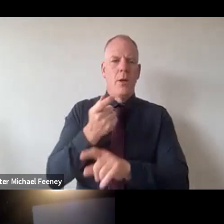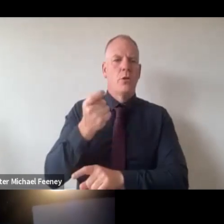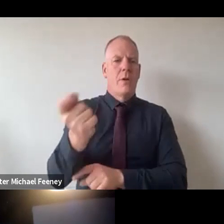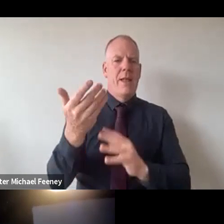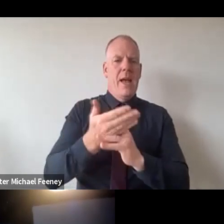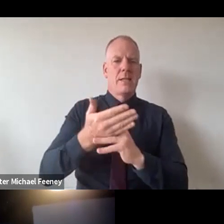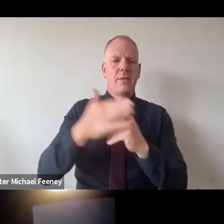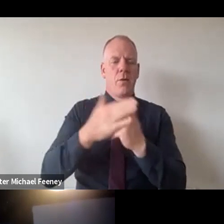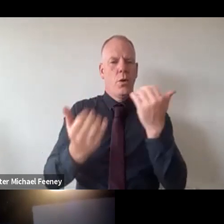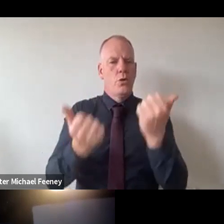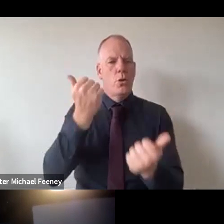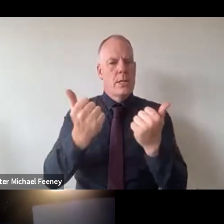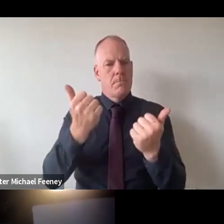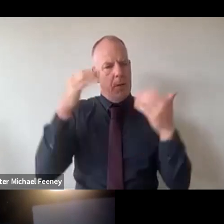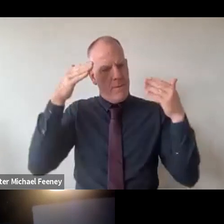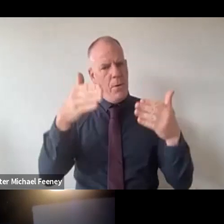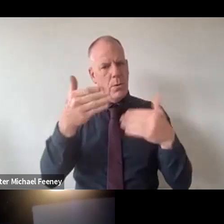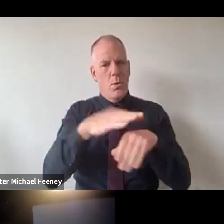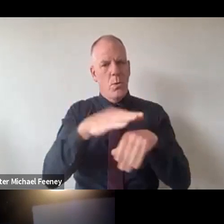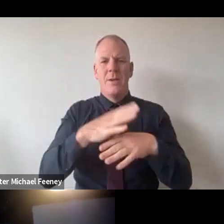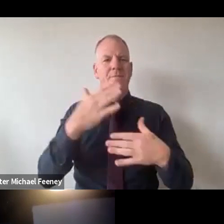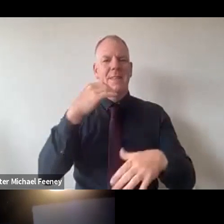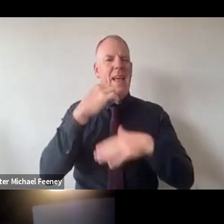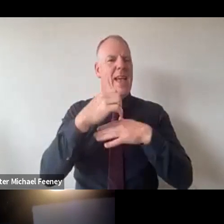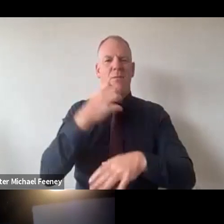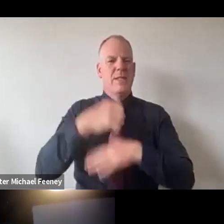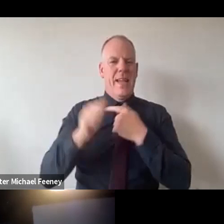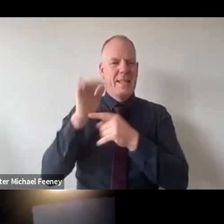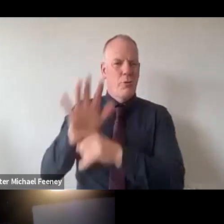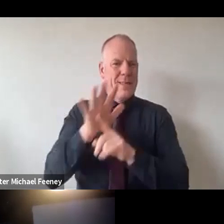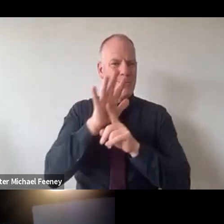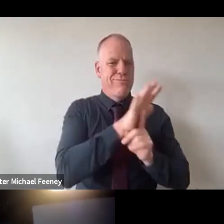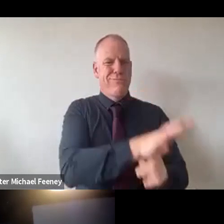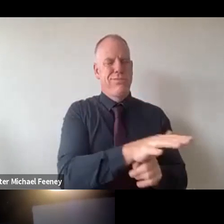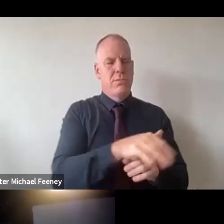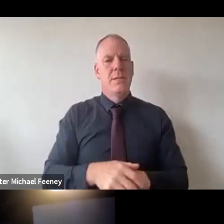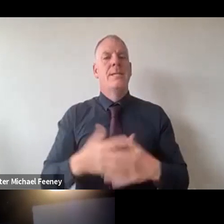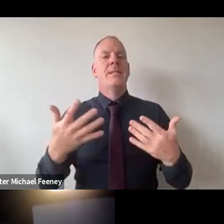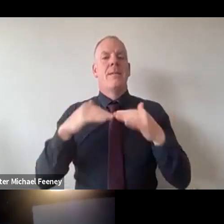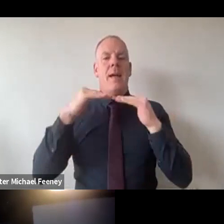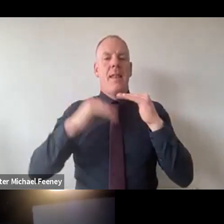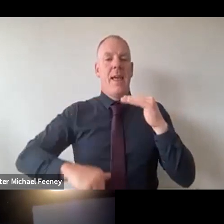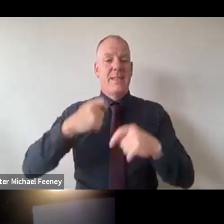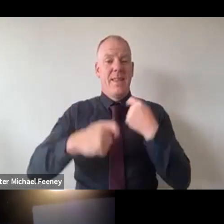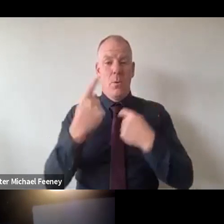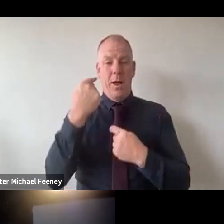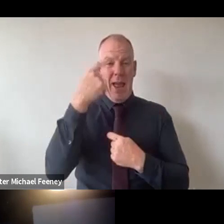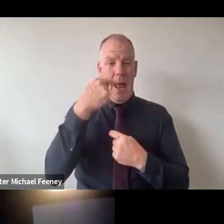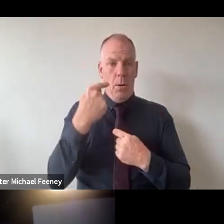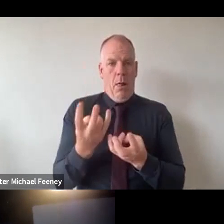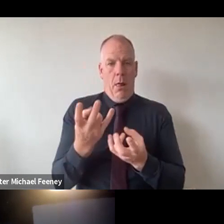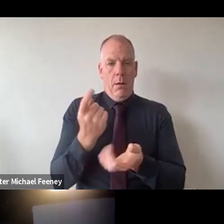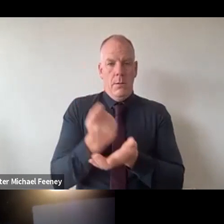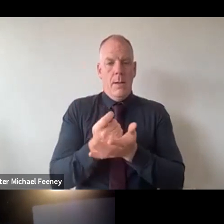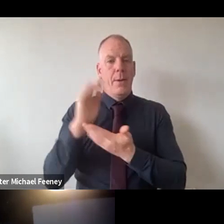justice with a particular emphasis on day-to-day discrimination. And we've got, unfortunately, slightly less than an hour. So I'm going to very